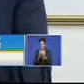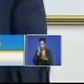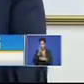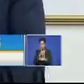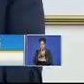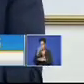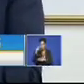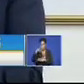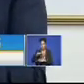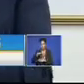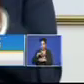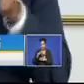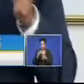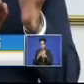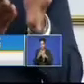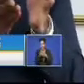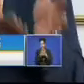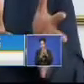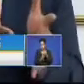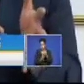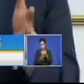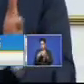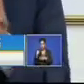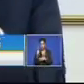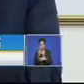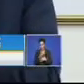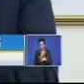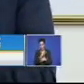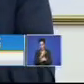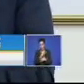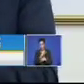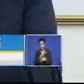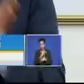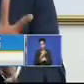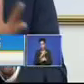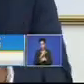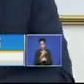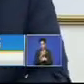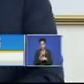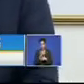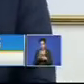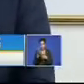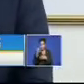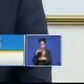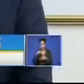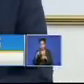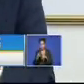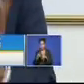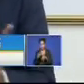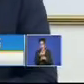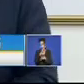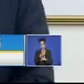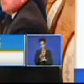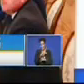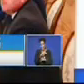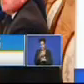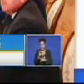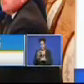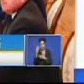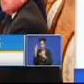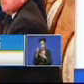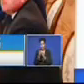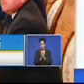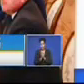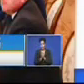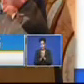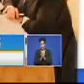would be beneficial to us, and it would be beneficial to them. Because what happens to us will have great impact on them. The Prime Minister